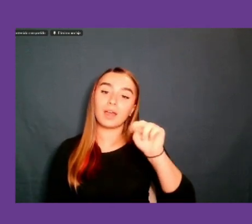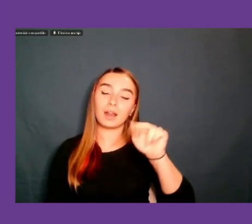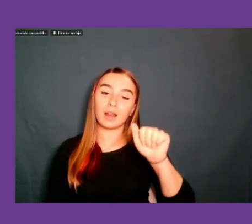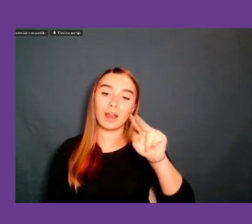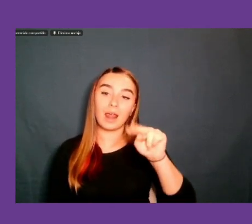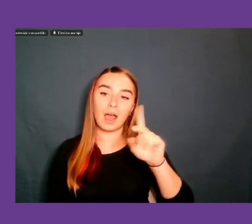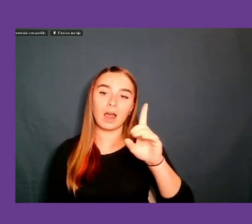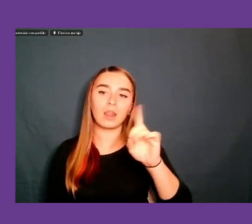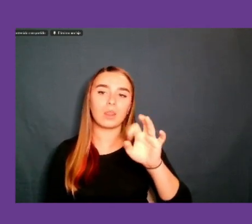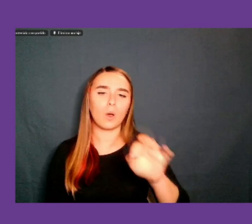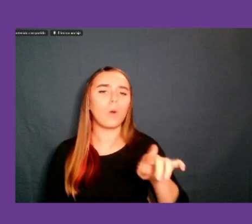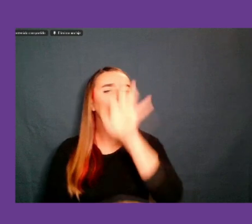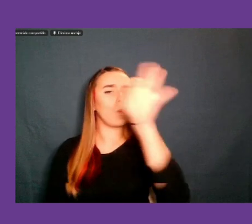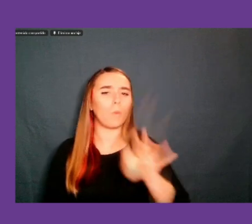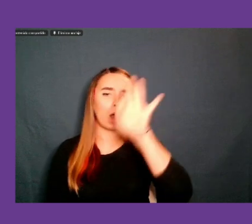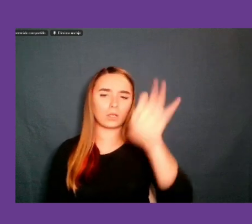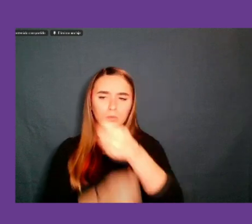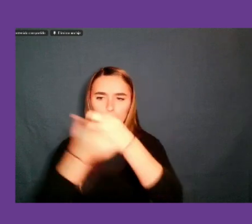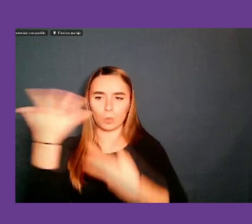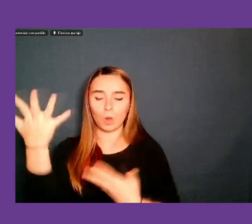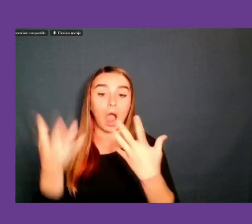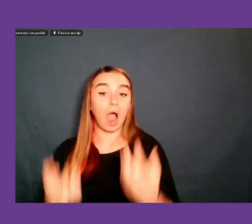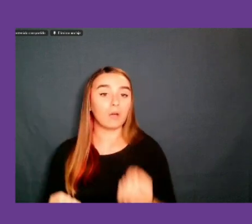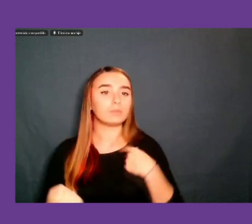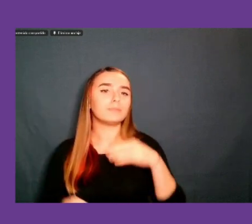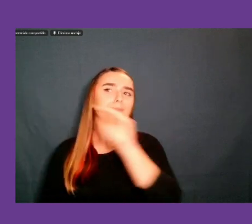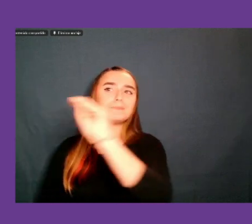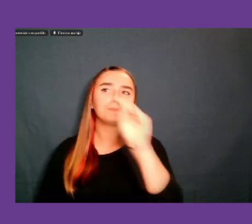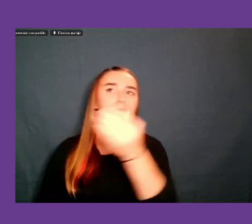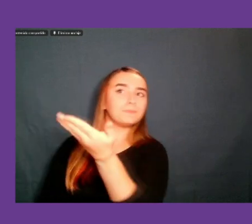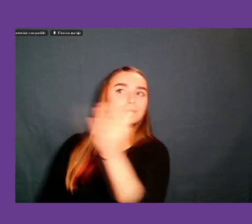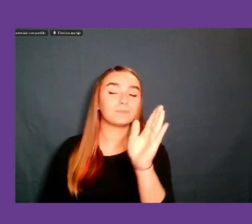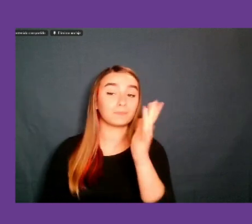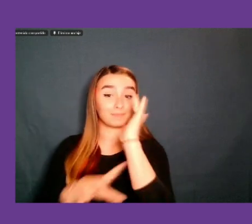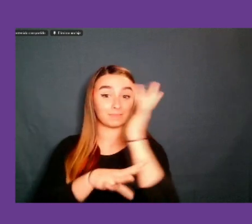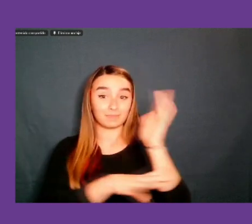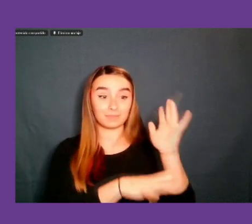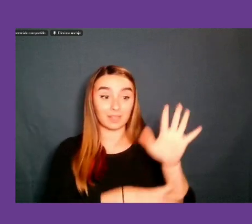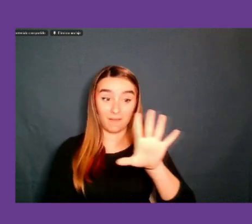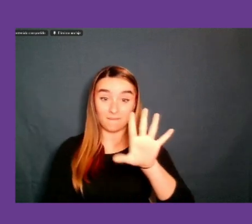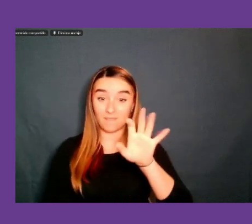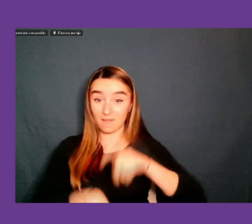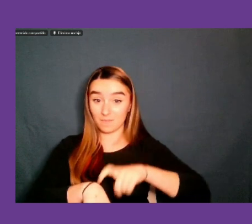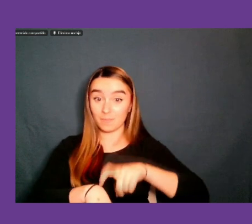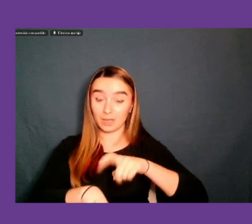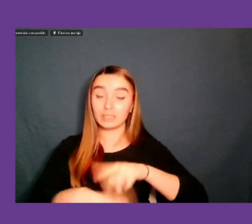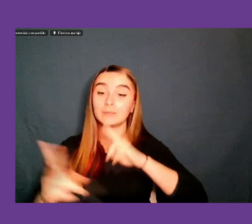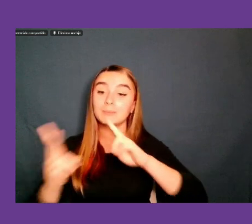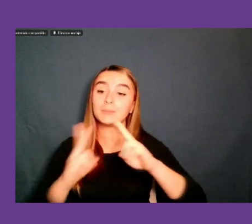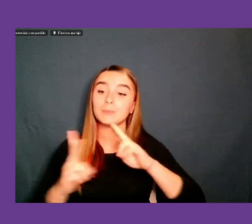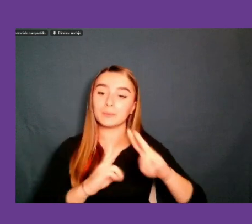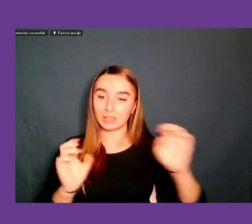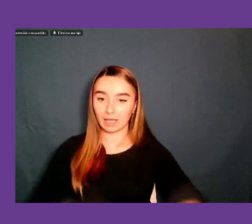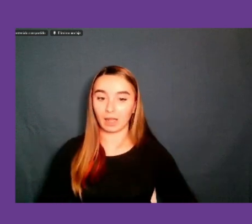and we can ask the panel to address some of them in the 5 minutes that we have left.